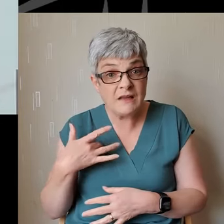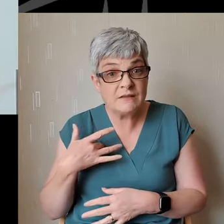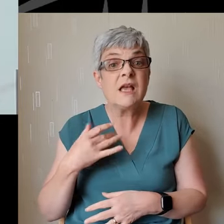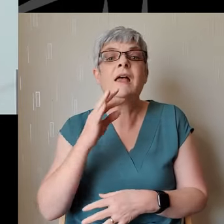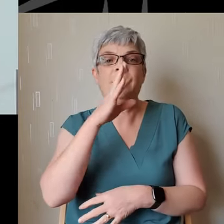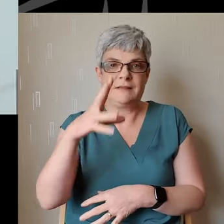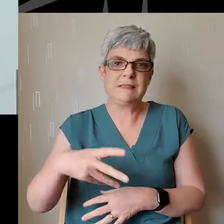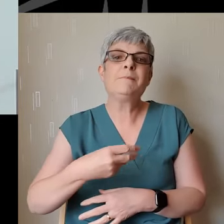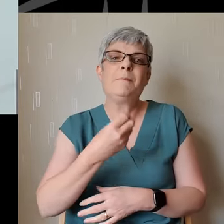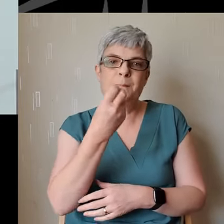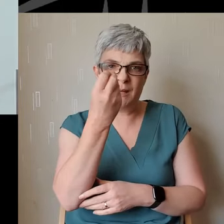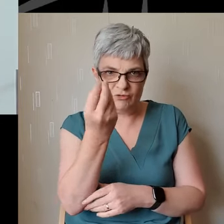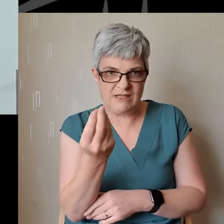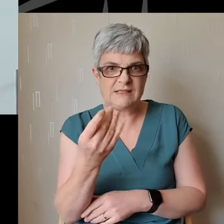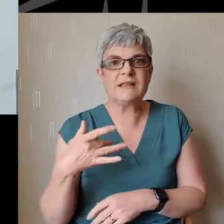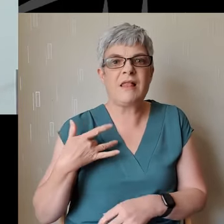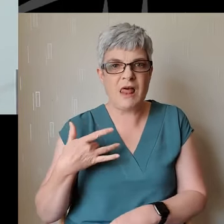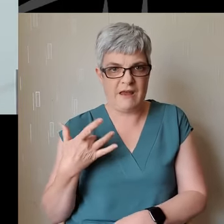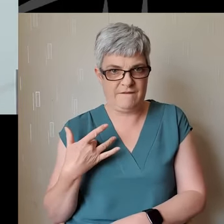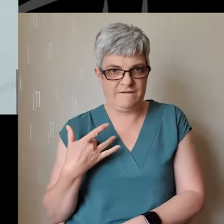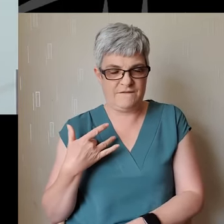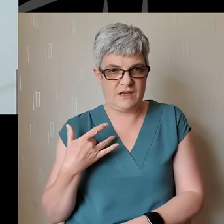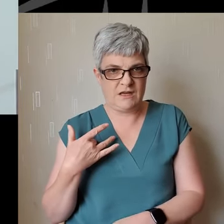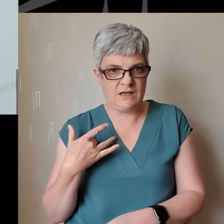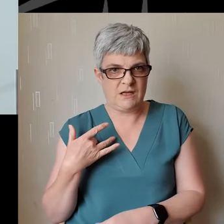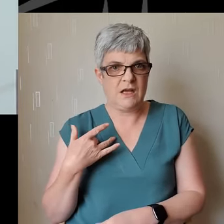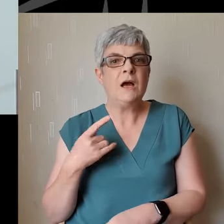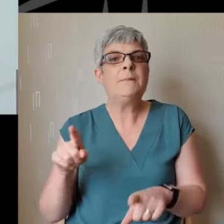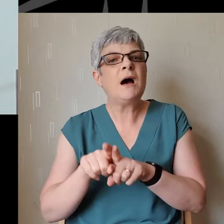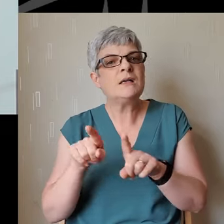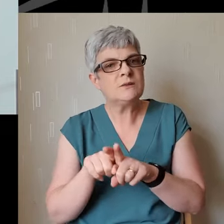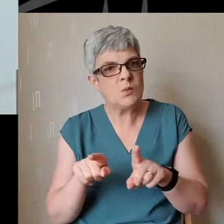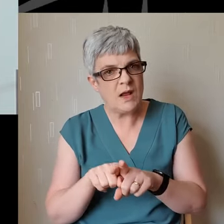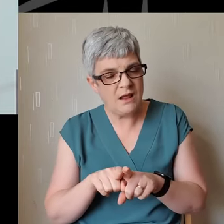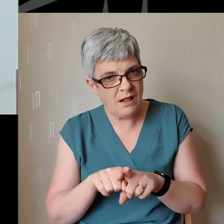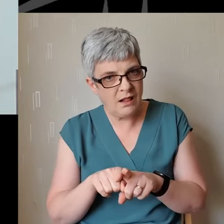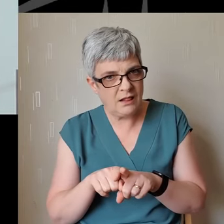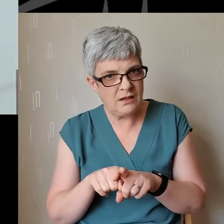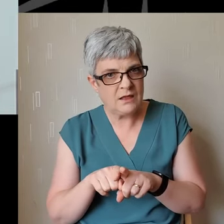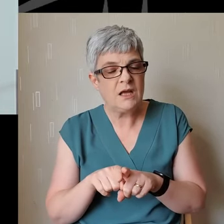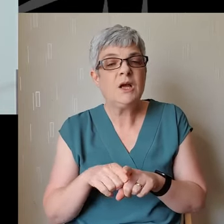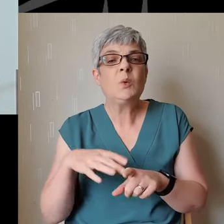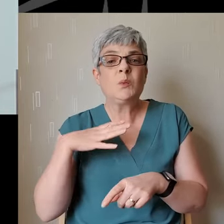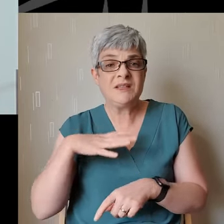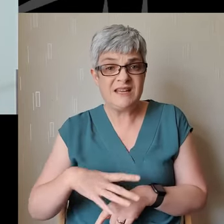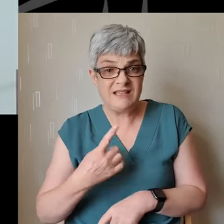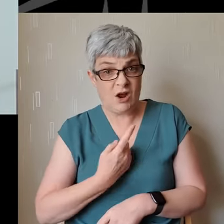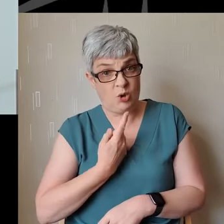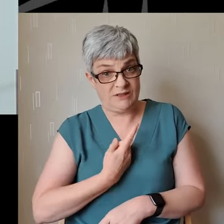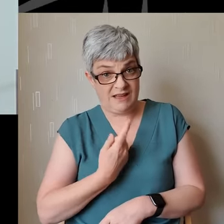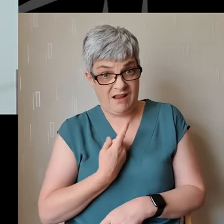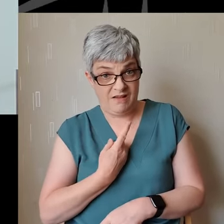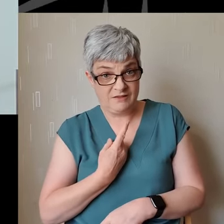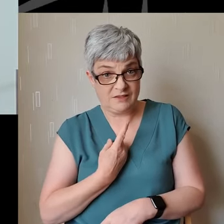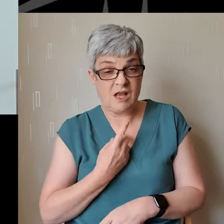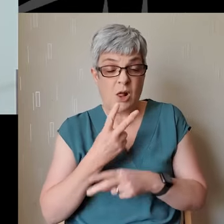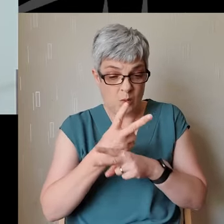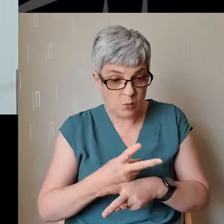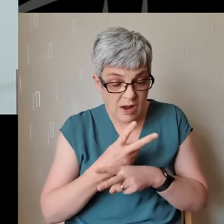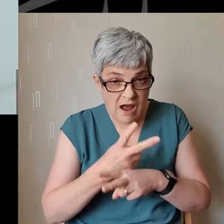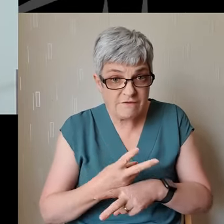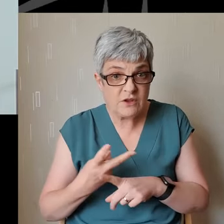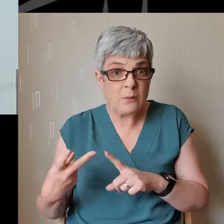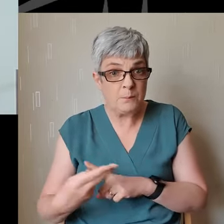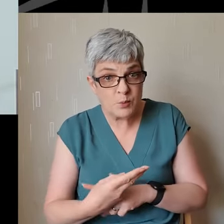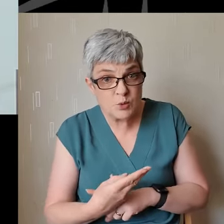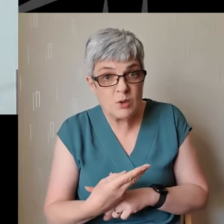Spirit. We need the Spirit's life, but also, as well as that, we need ourselves working at feeding, tending, pruning,